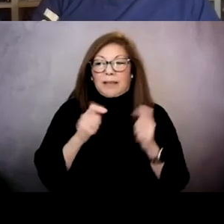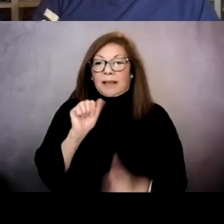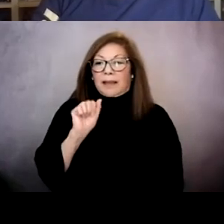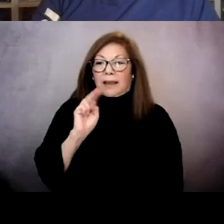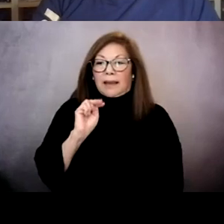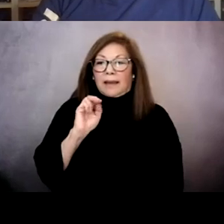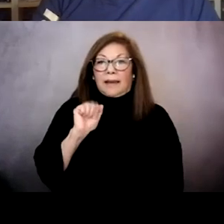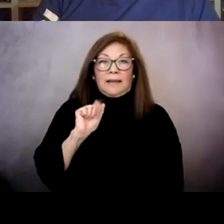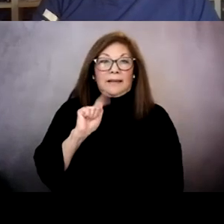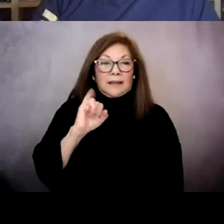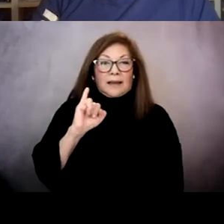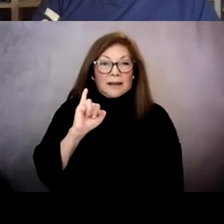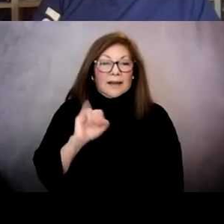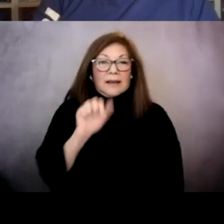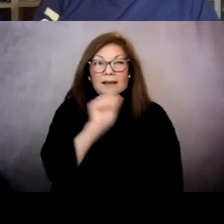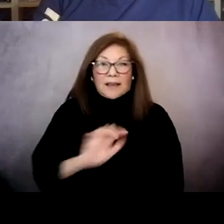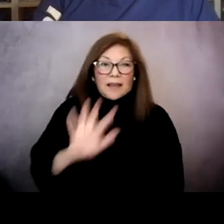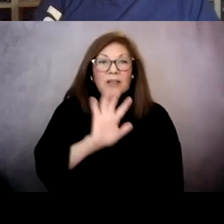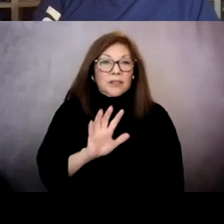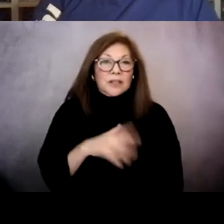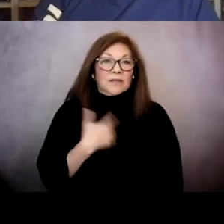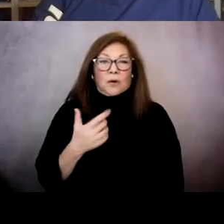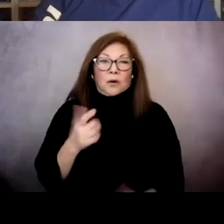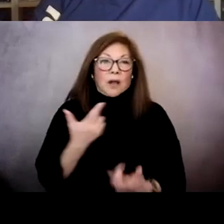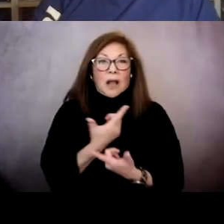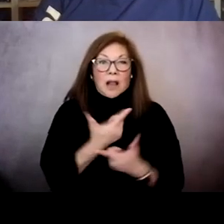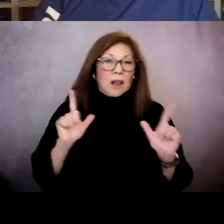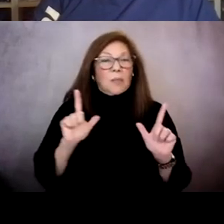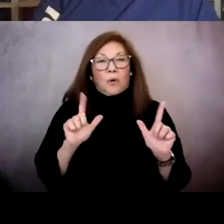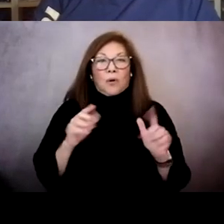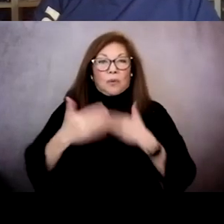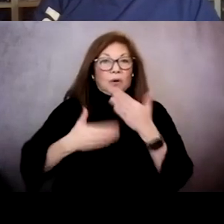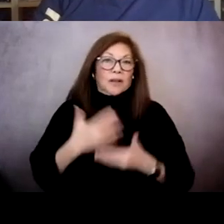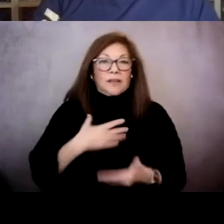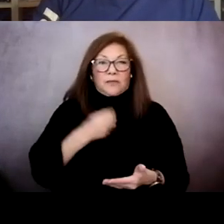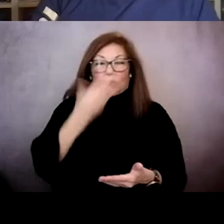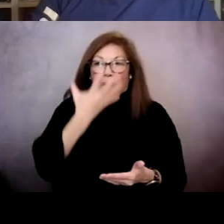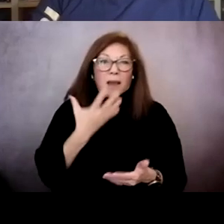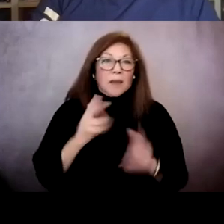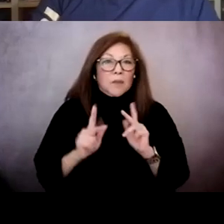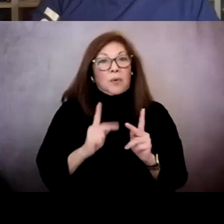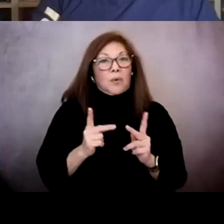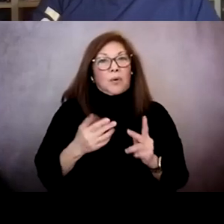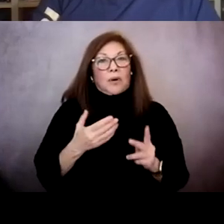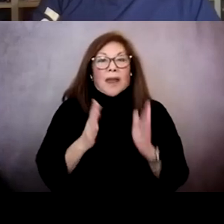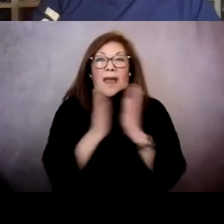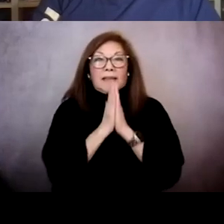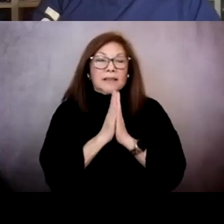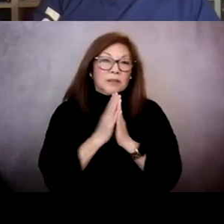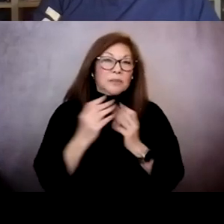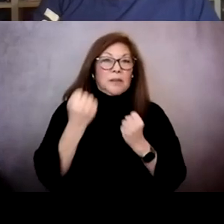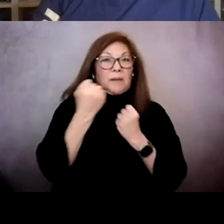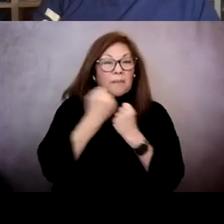moment where lots of liberal and progressive white folks are asking how they can be better allies or accomplices